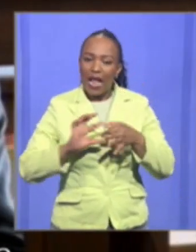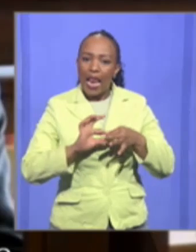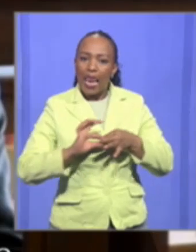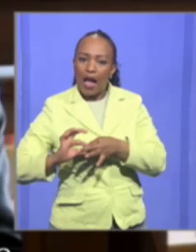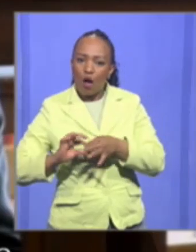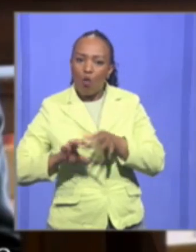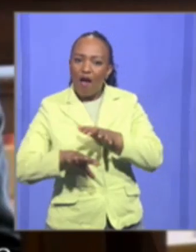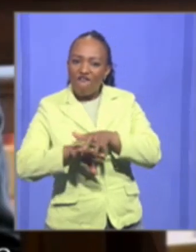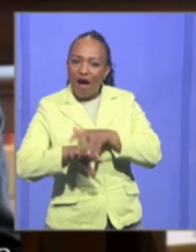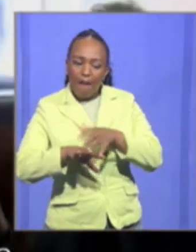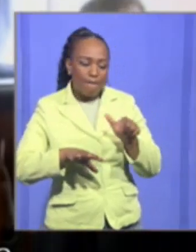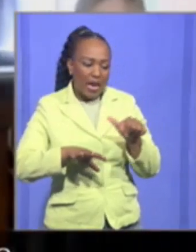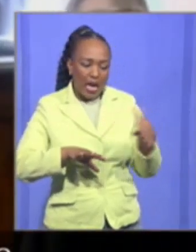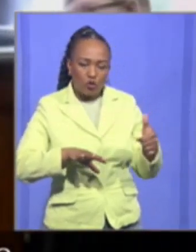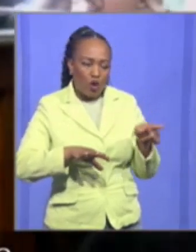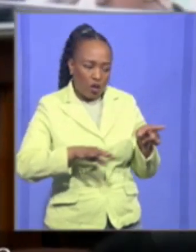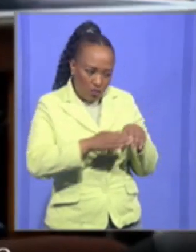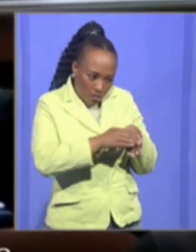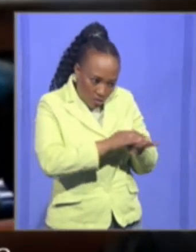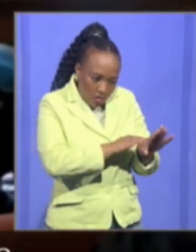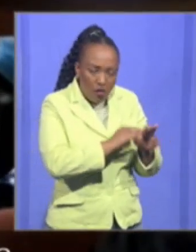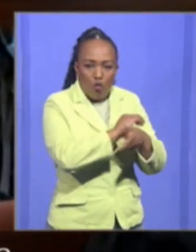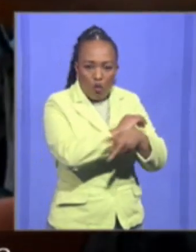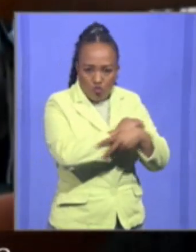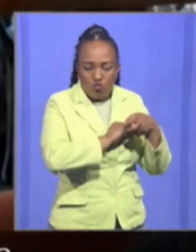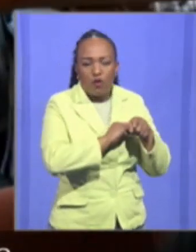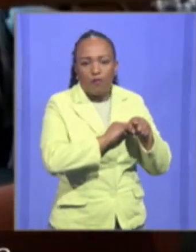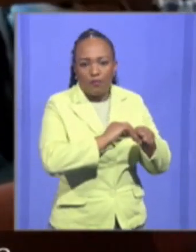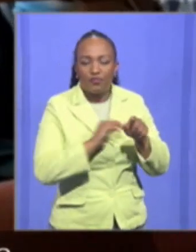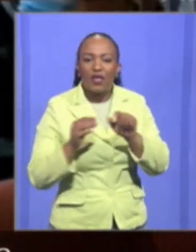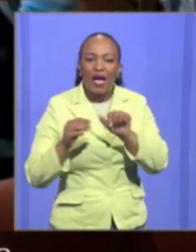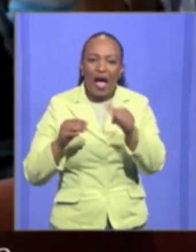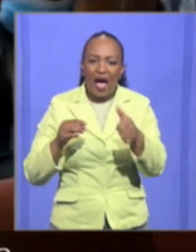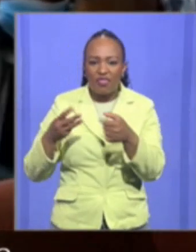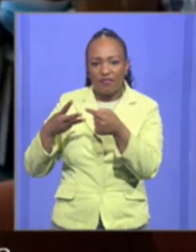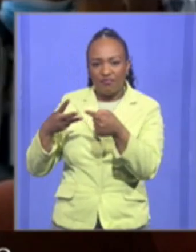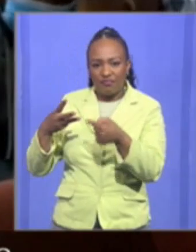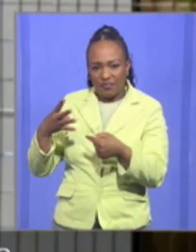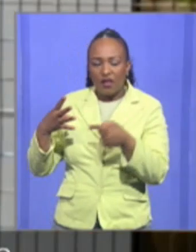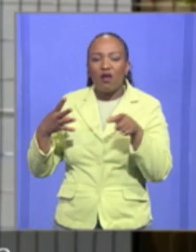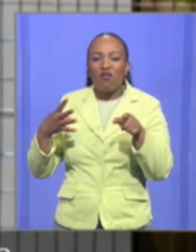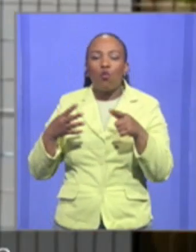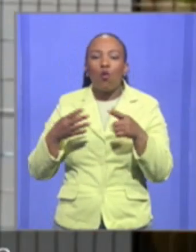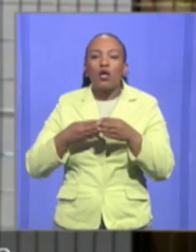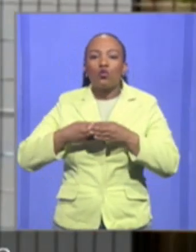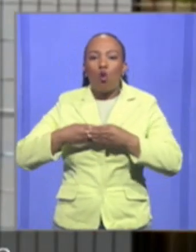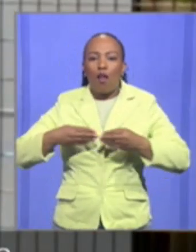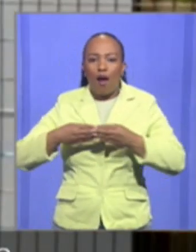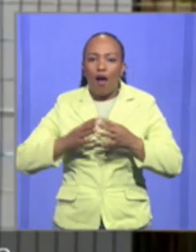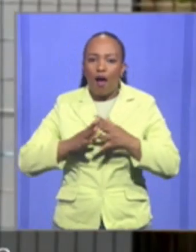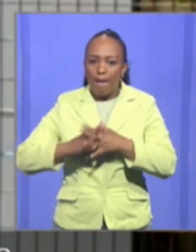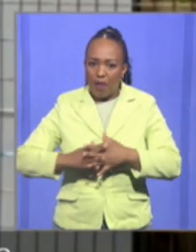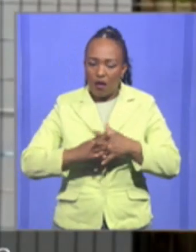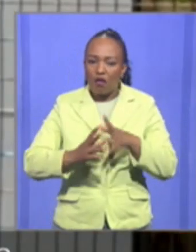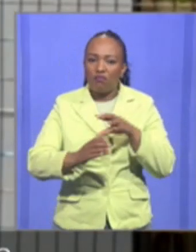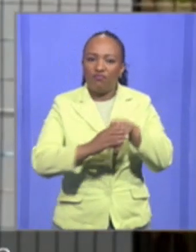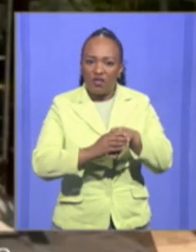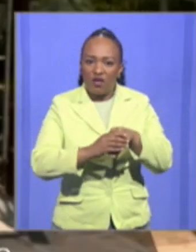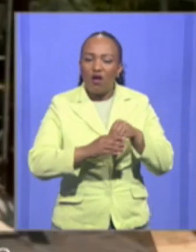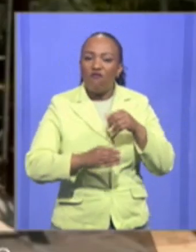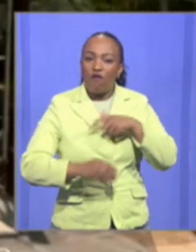ya kgauswi. Ba bararo ba latofatšwa ka bohodu bja $, tša Amerika ka polaseng ya Phalaphala ya